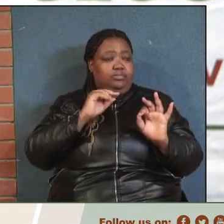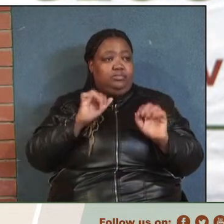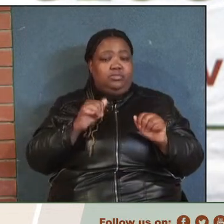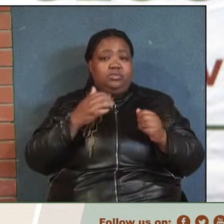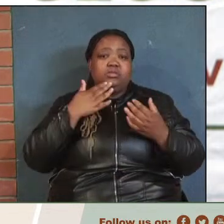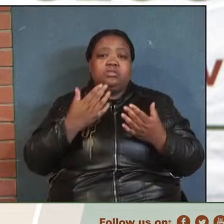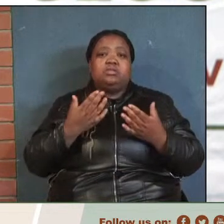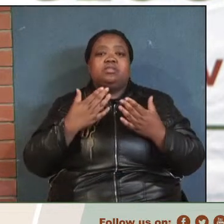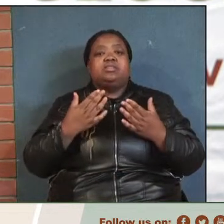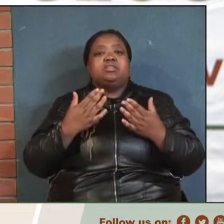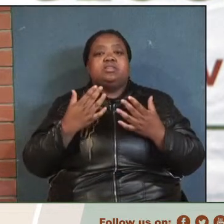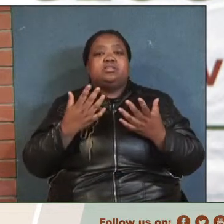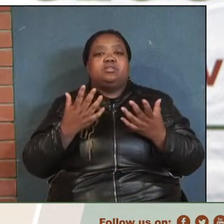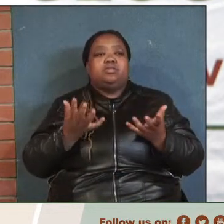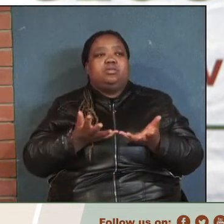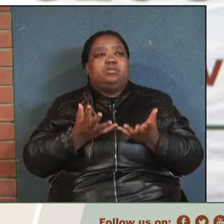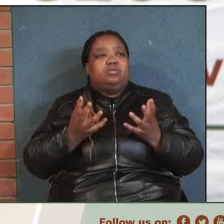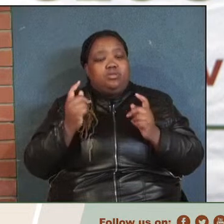Honourable Member.